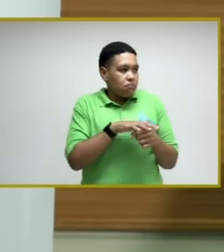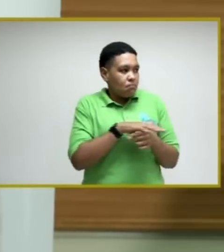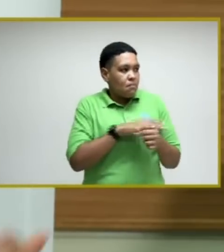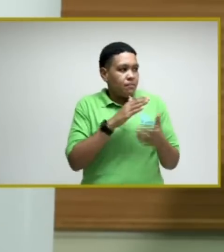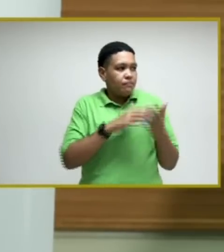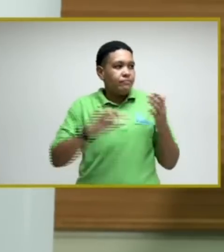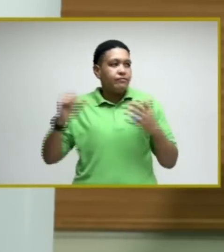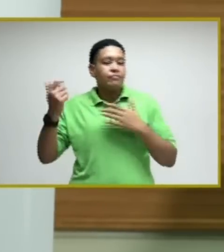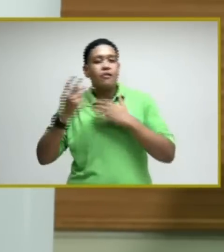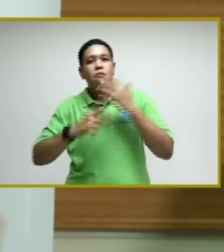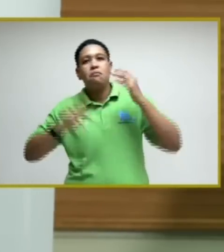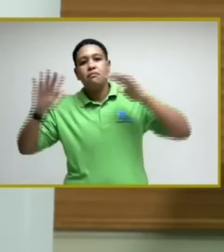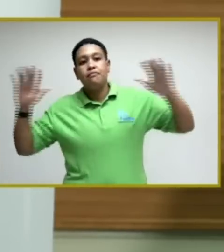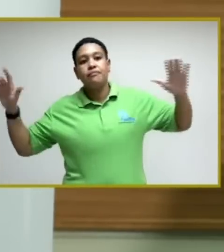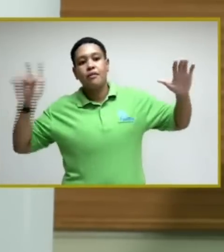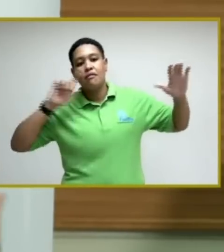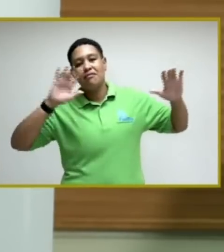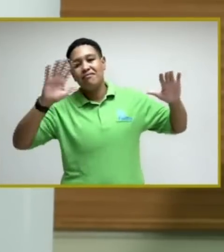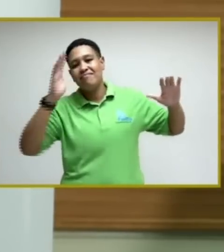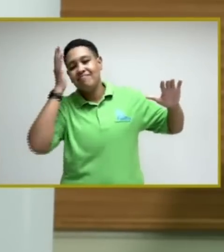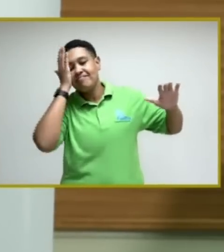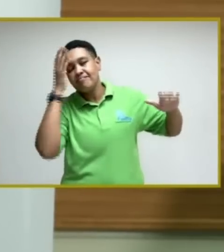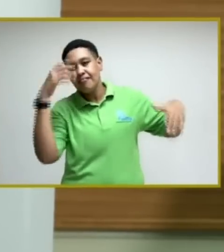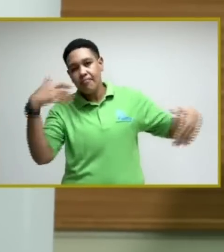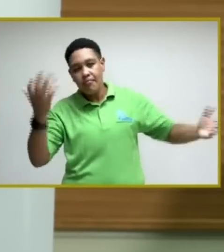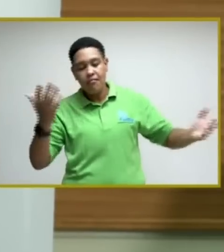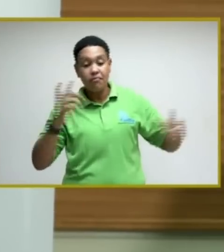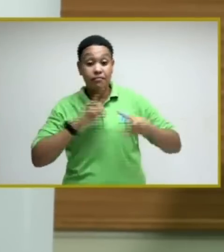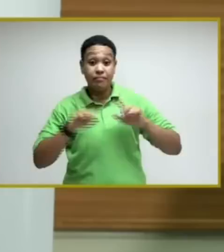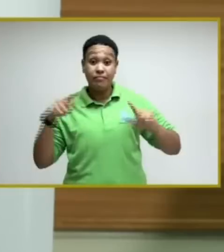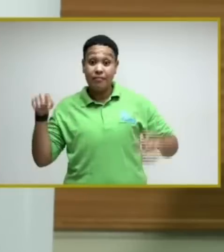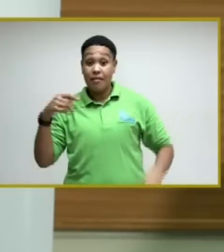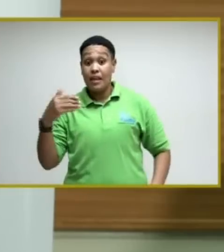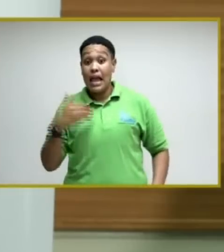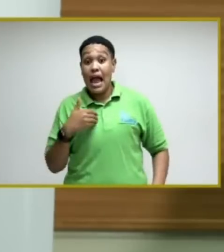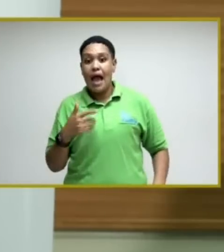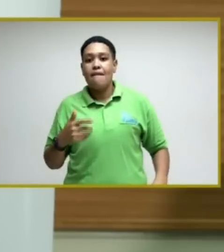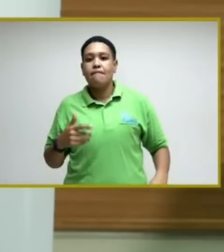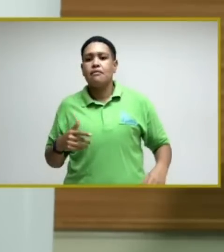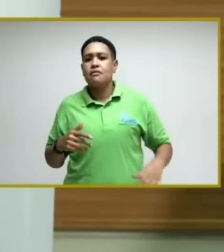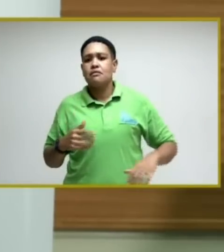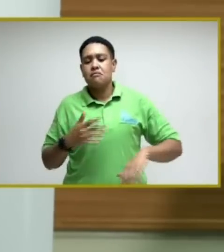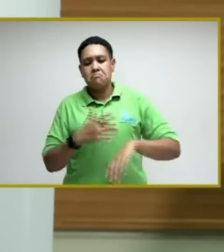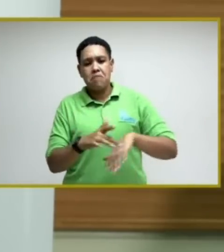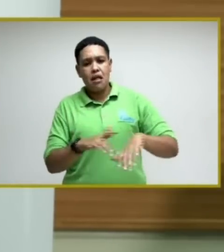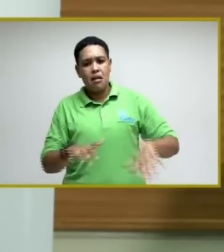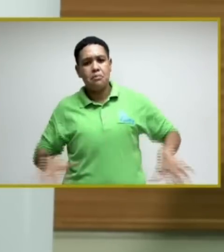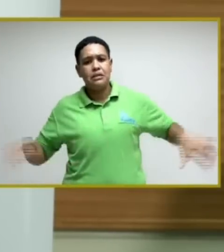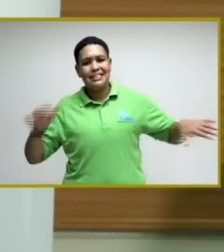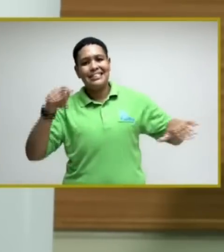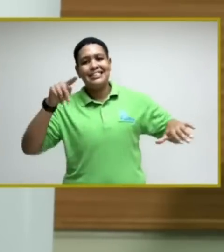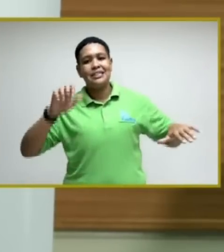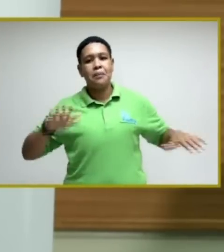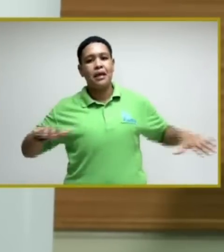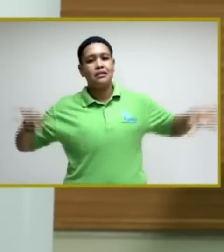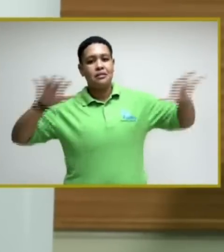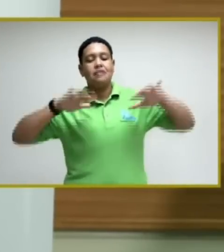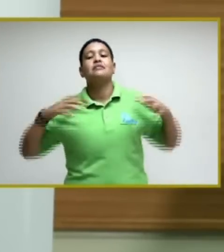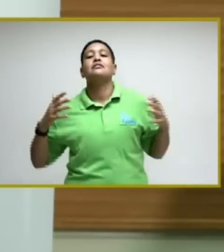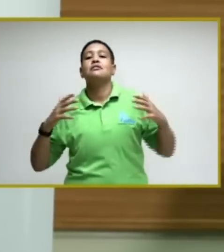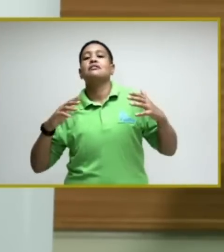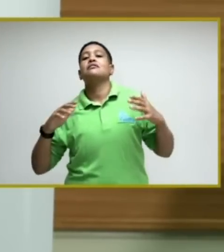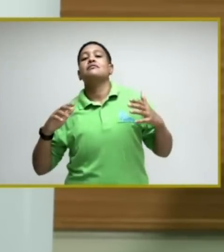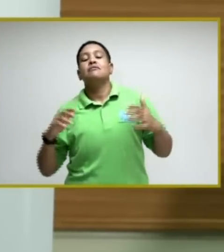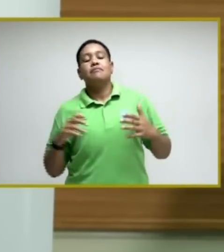other parishes, 5 beds, but they have the infrastructure, and it's just a matter